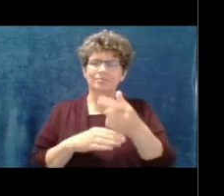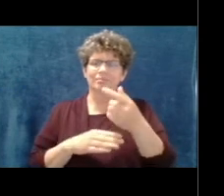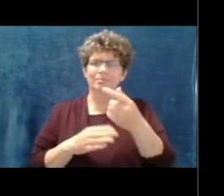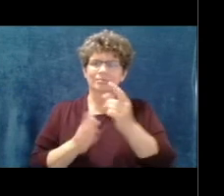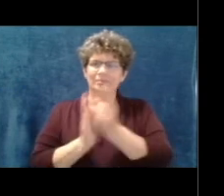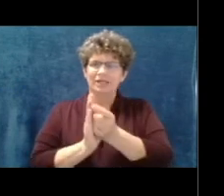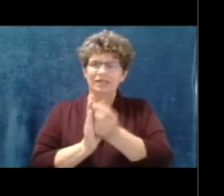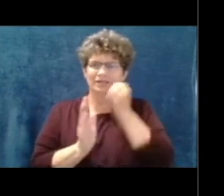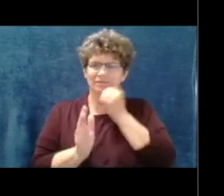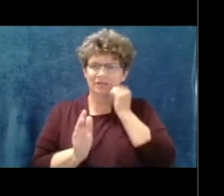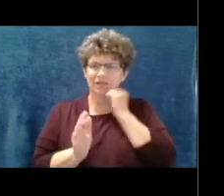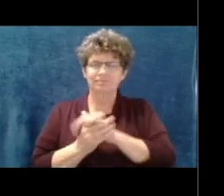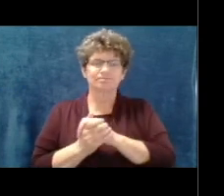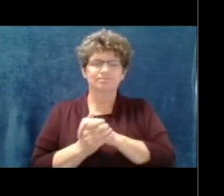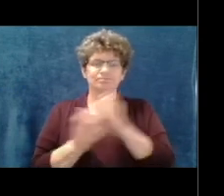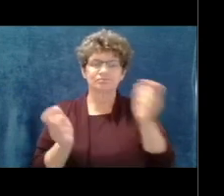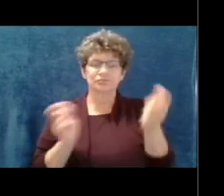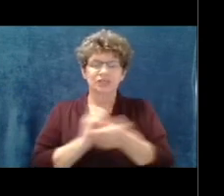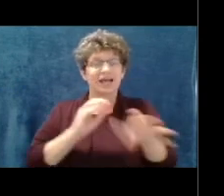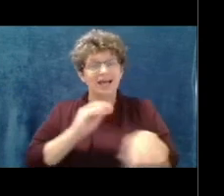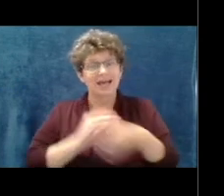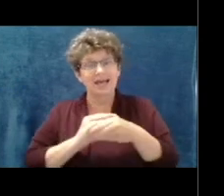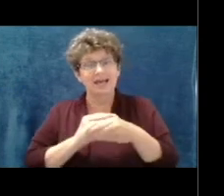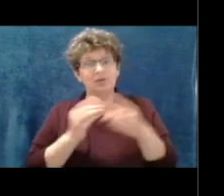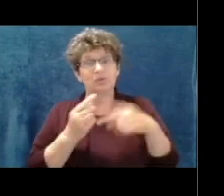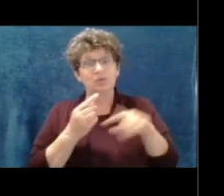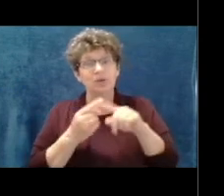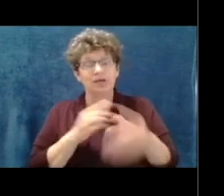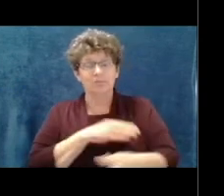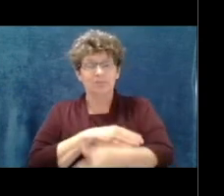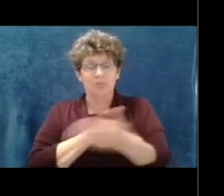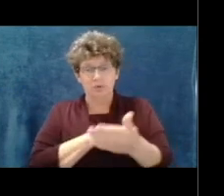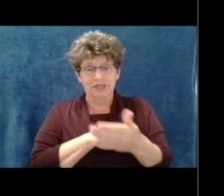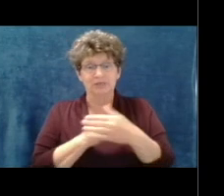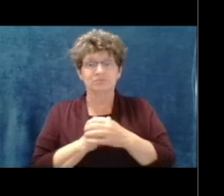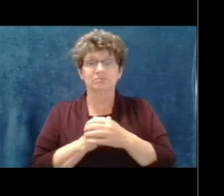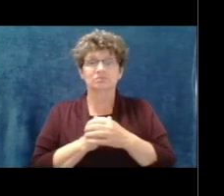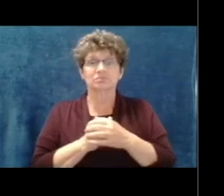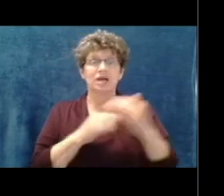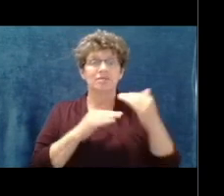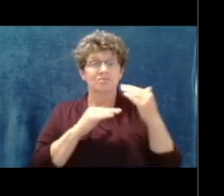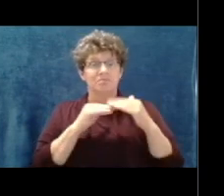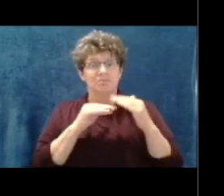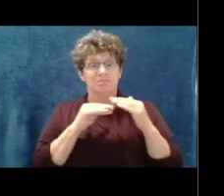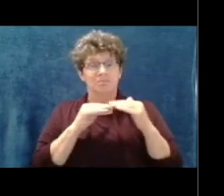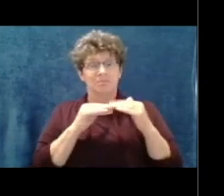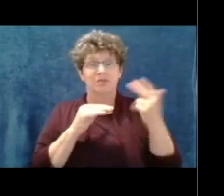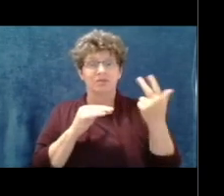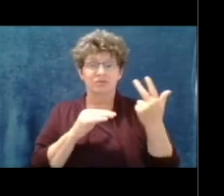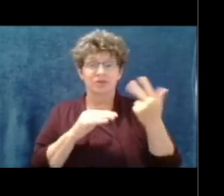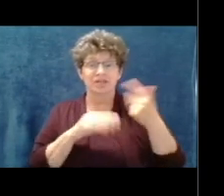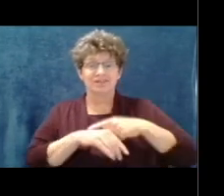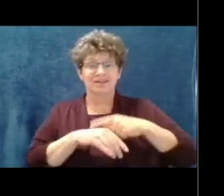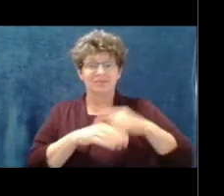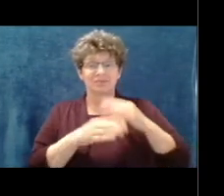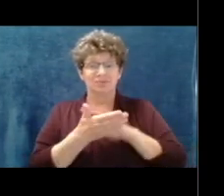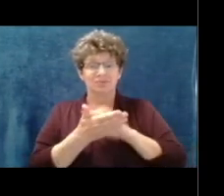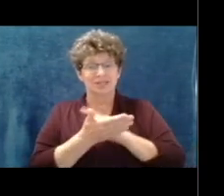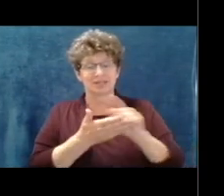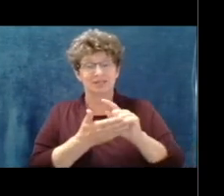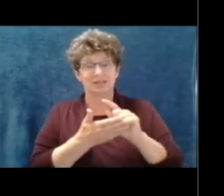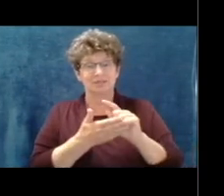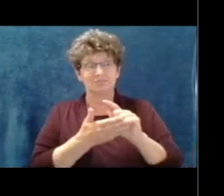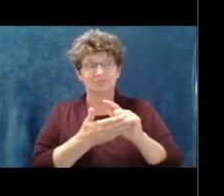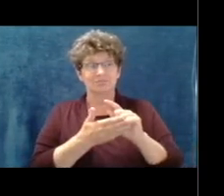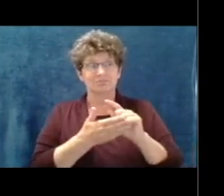a week for the next 4 weeks. And I mean, it sounds pretty prescriptive, but it's kind of a gift, right? Because it holds you a